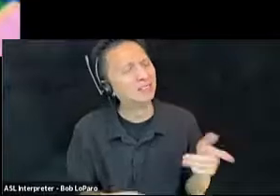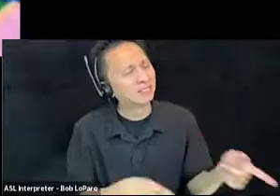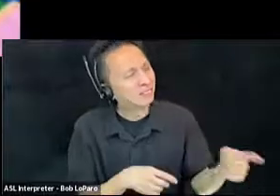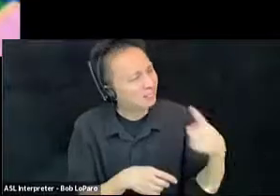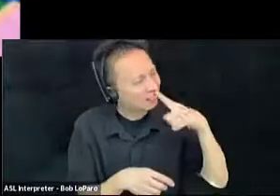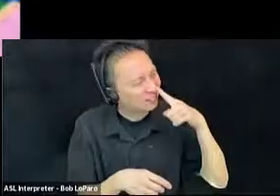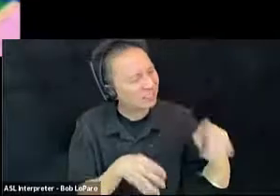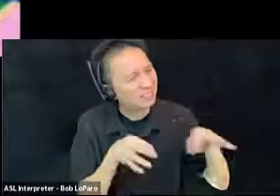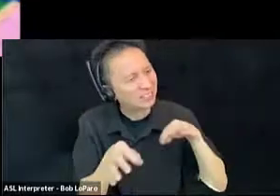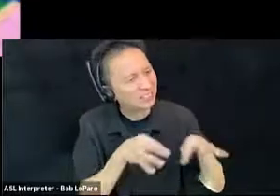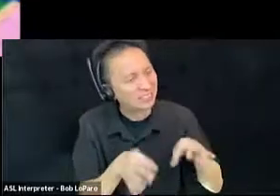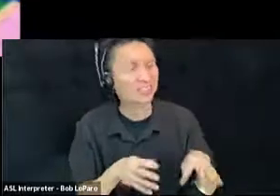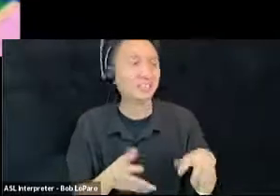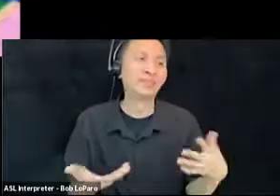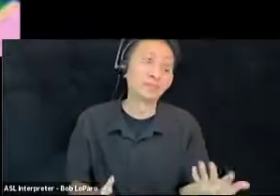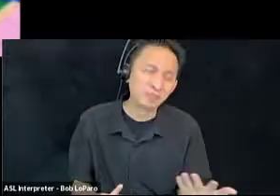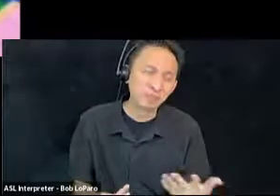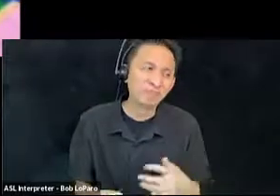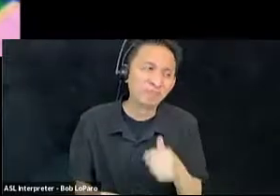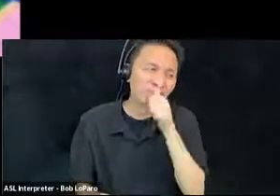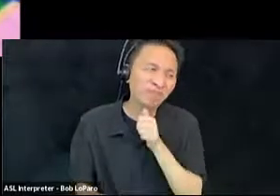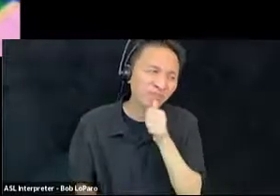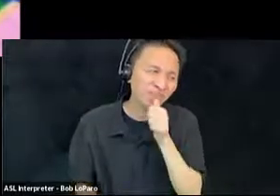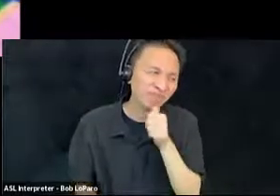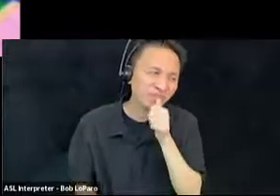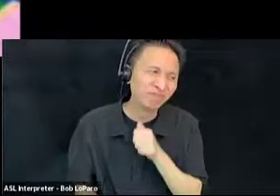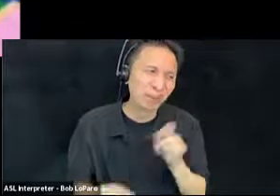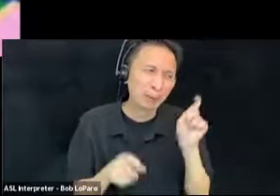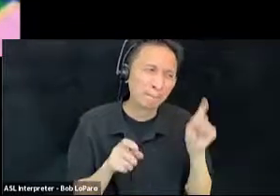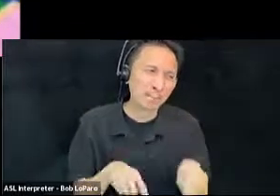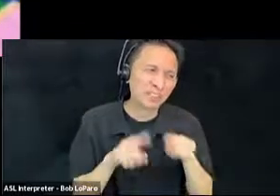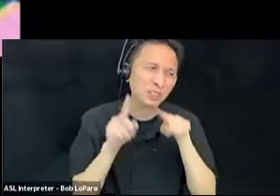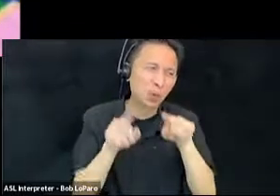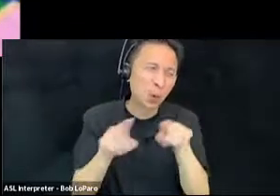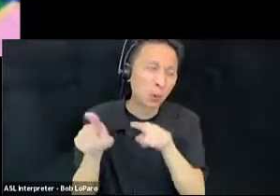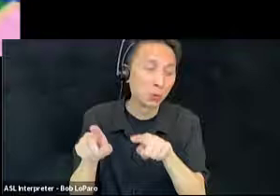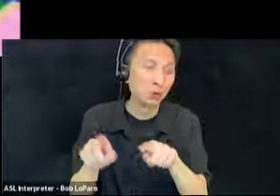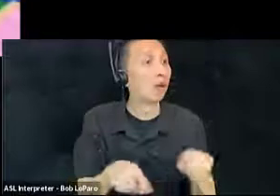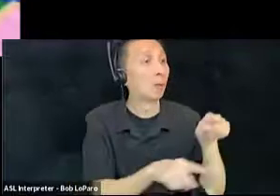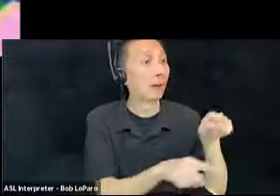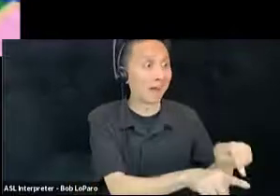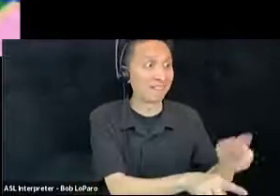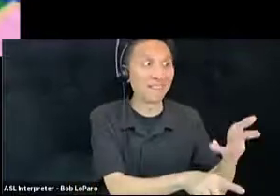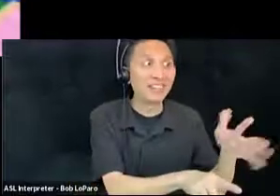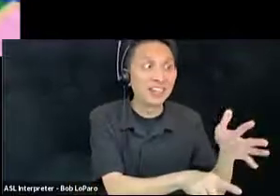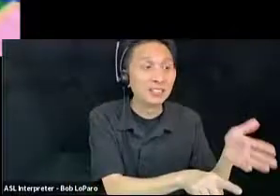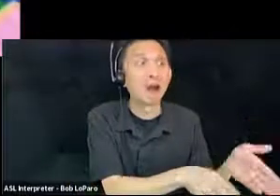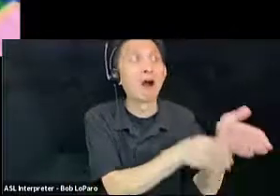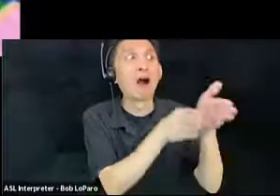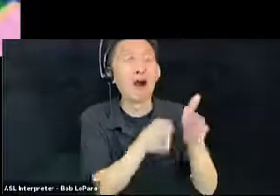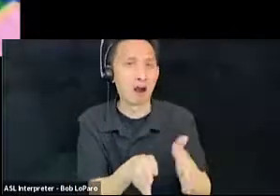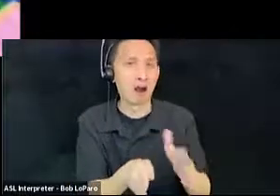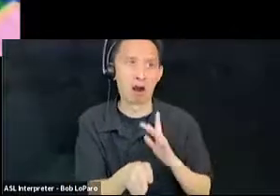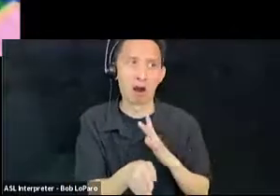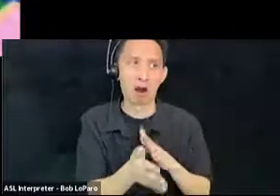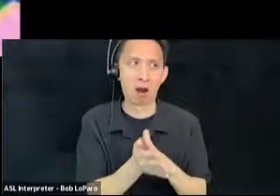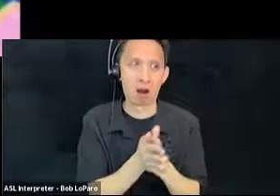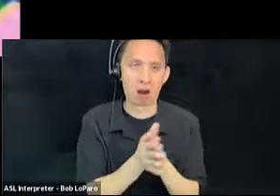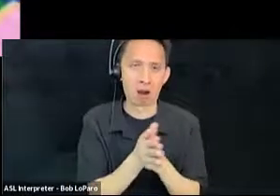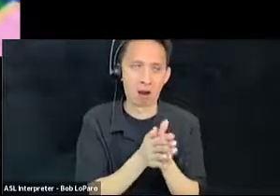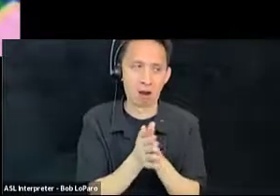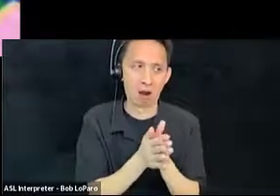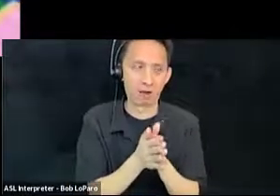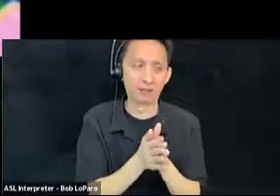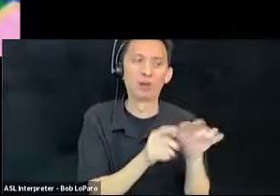that there are sometimes things that we have to do. But look, we get through this activity and look what we get to do next, something that you really like.